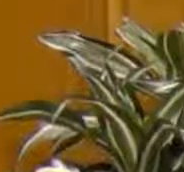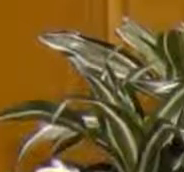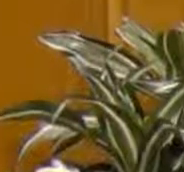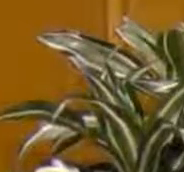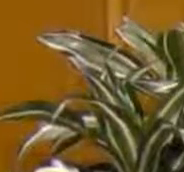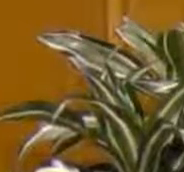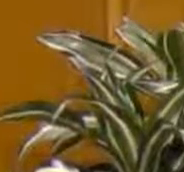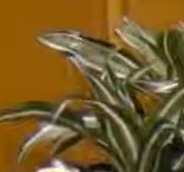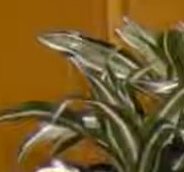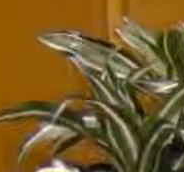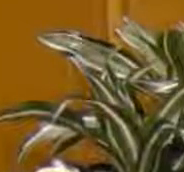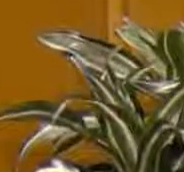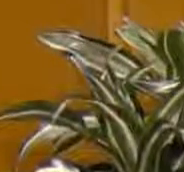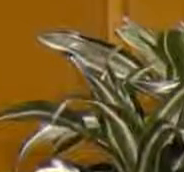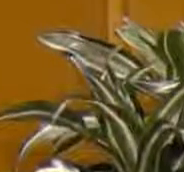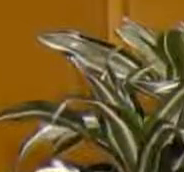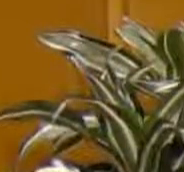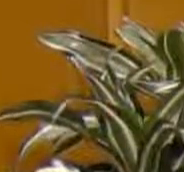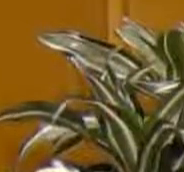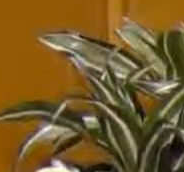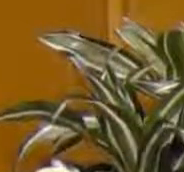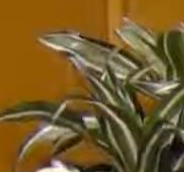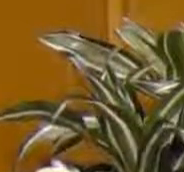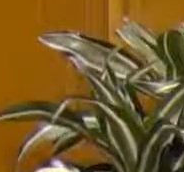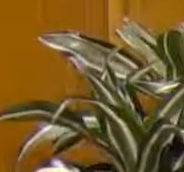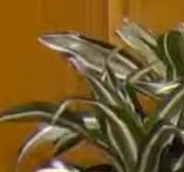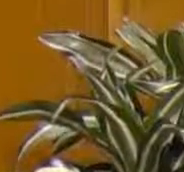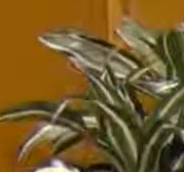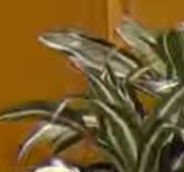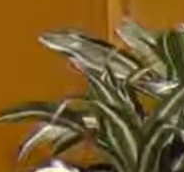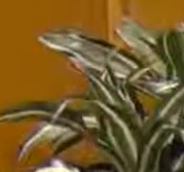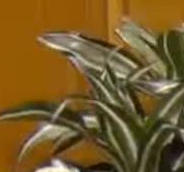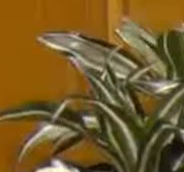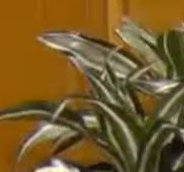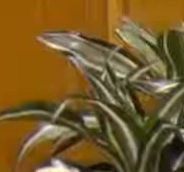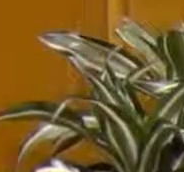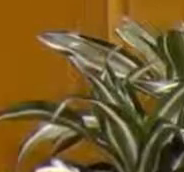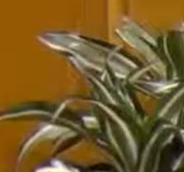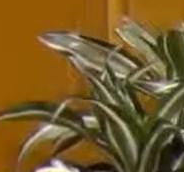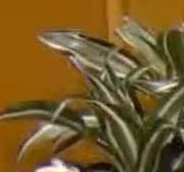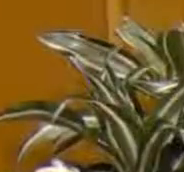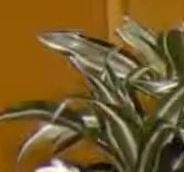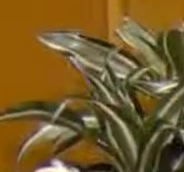Alfred Street Baptist Church, and to God be the glory for the great things that the Lord has done.